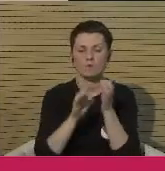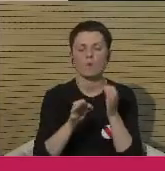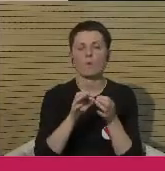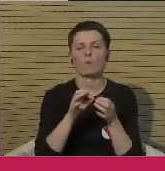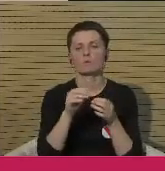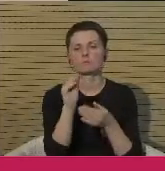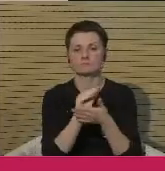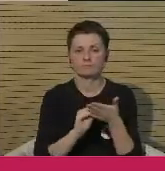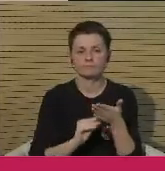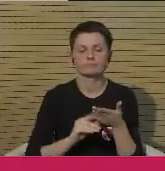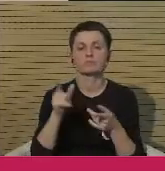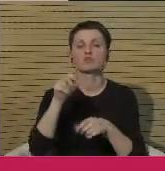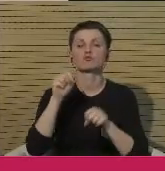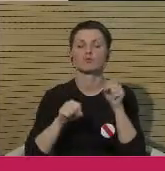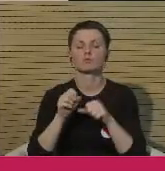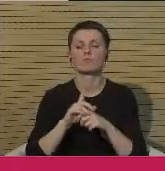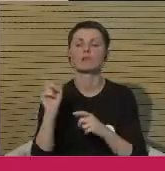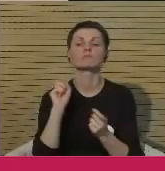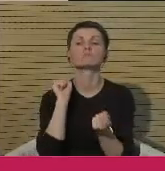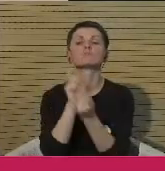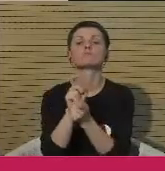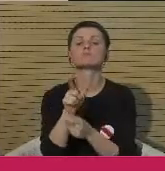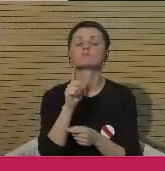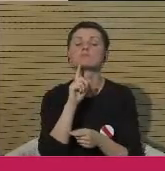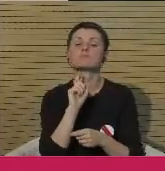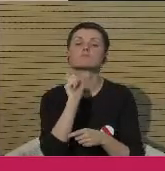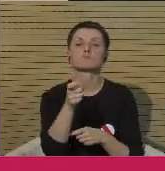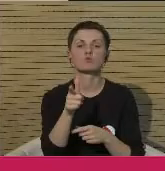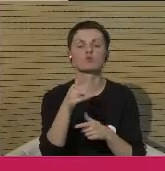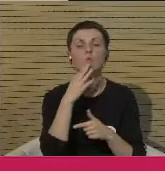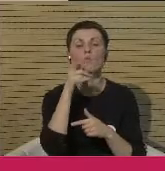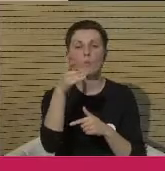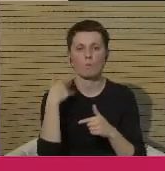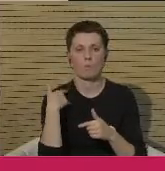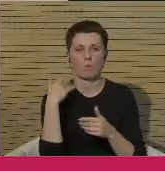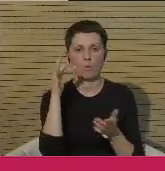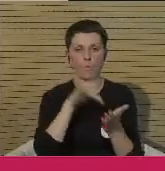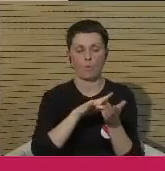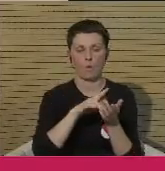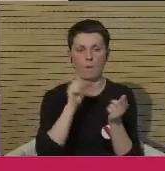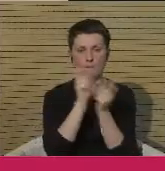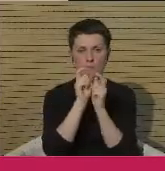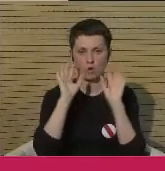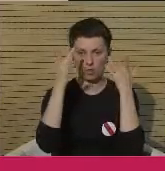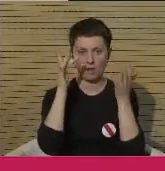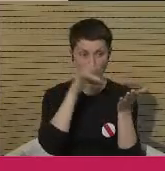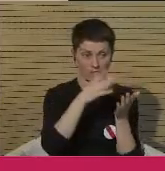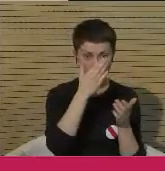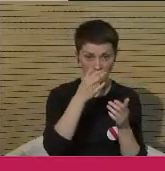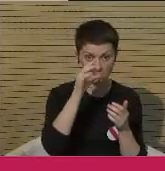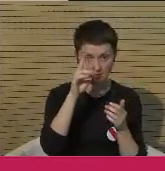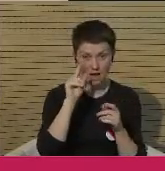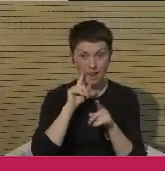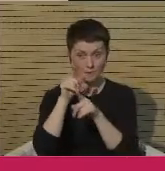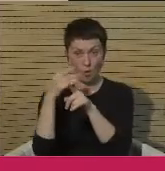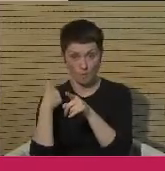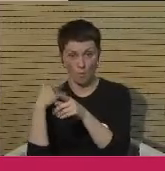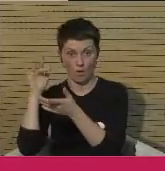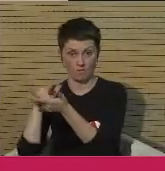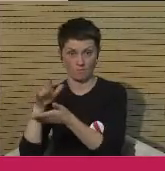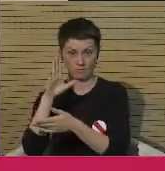but it's still postponed to some later stage. She was accused of taking part in